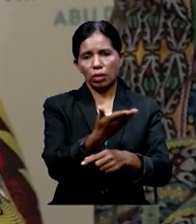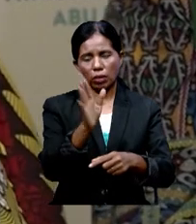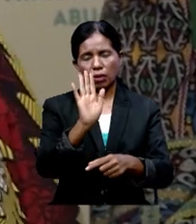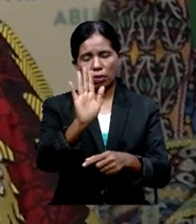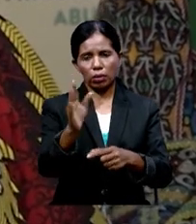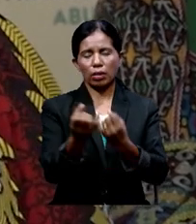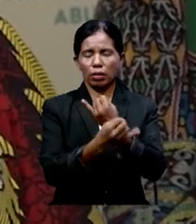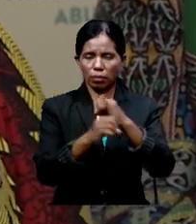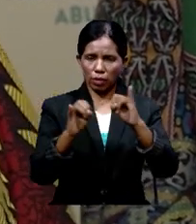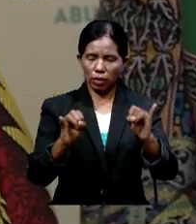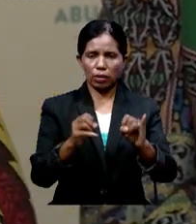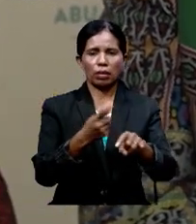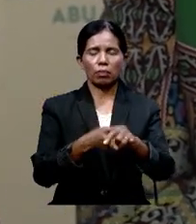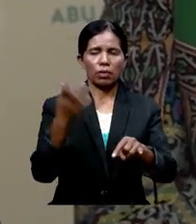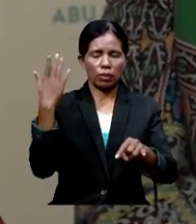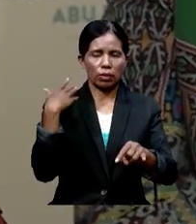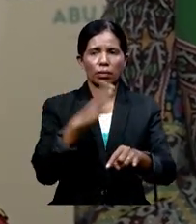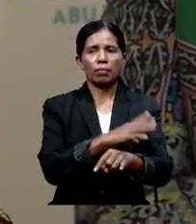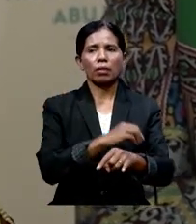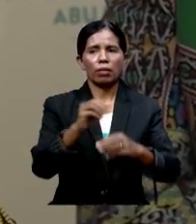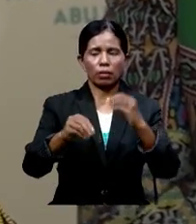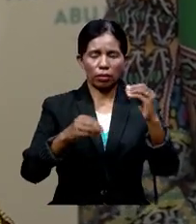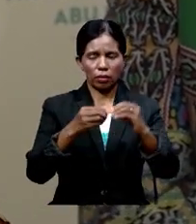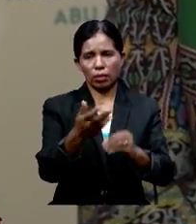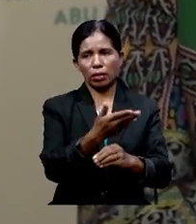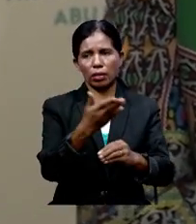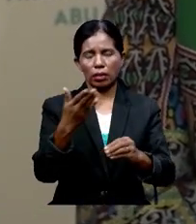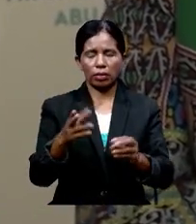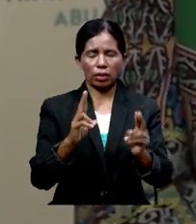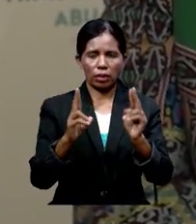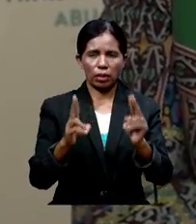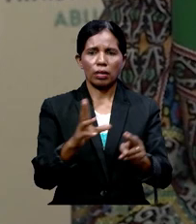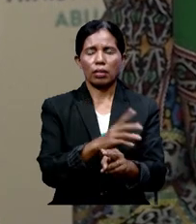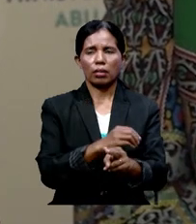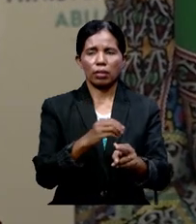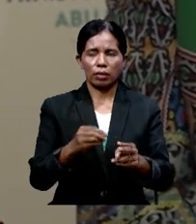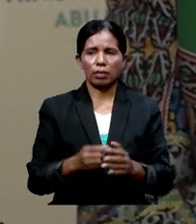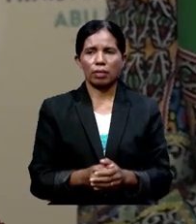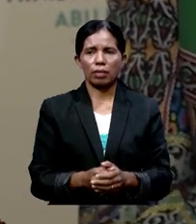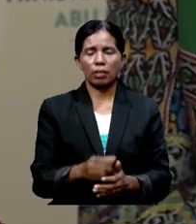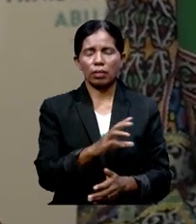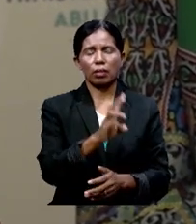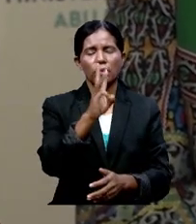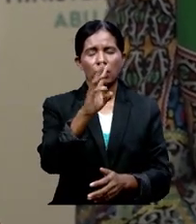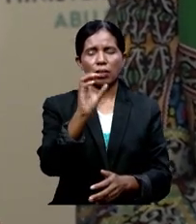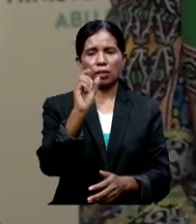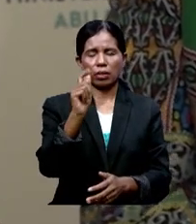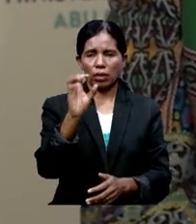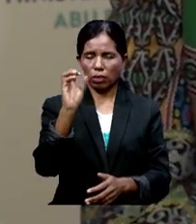you've done before, but also because you've done one of the fastest accessions at the WTO,